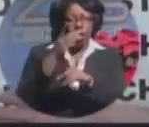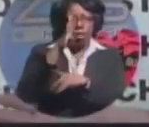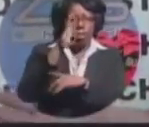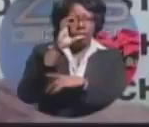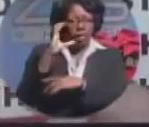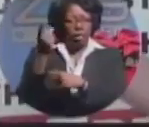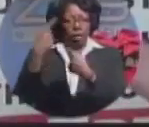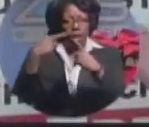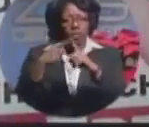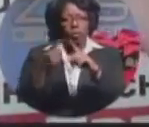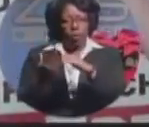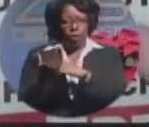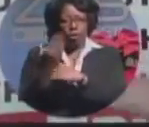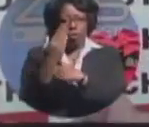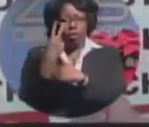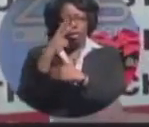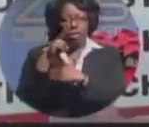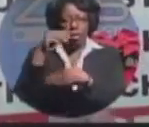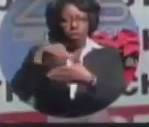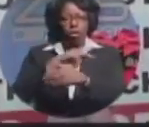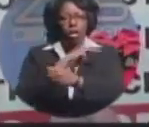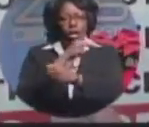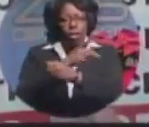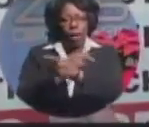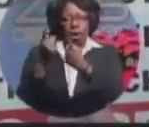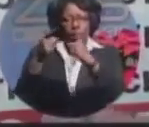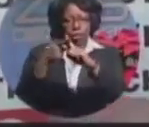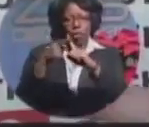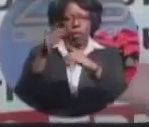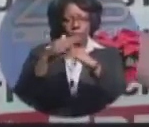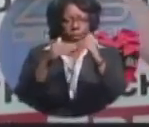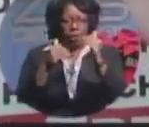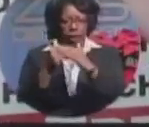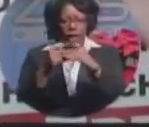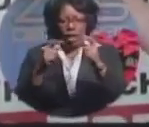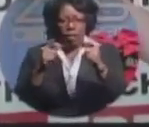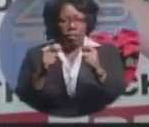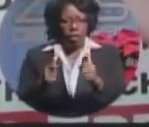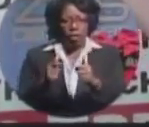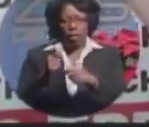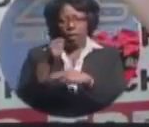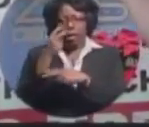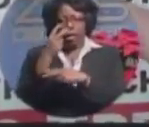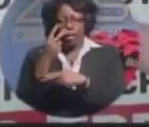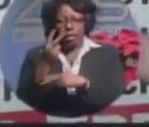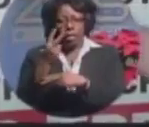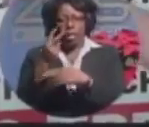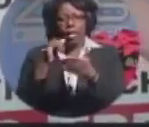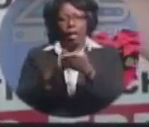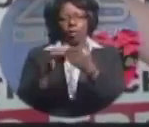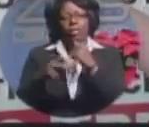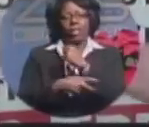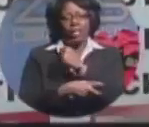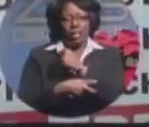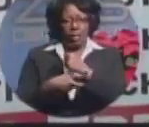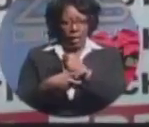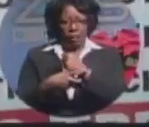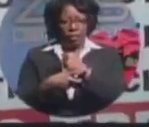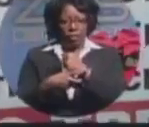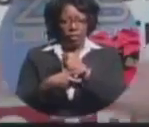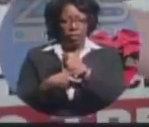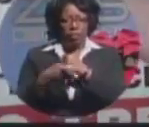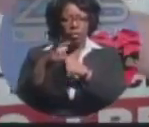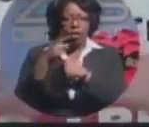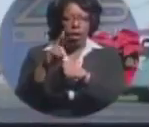morning to look into the power coming to the building. And they immediately found that it was a theft of